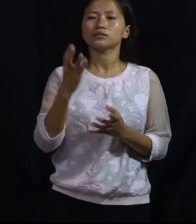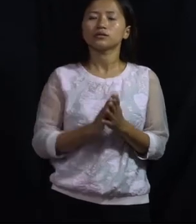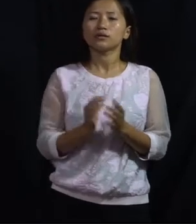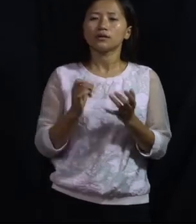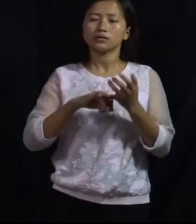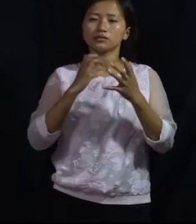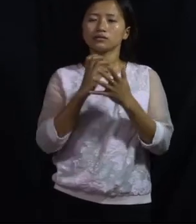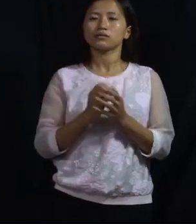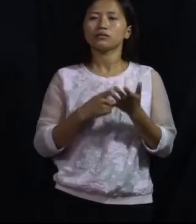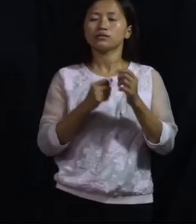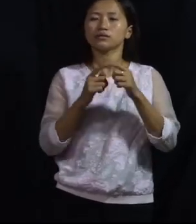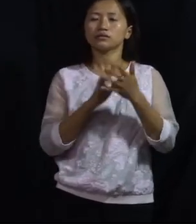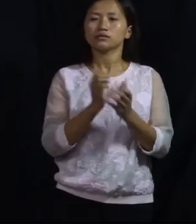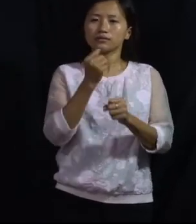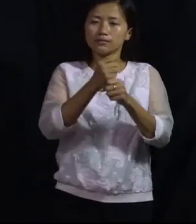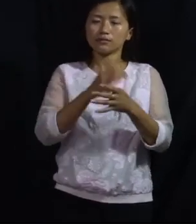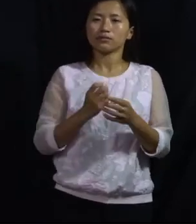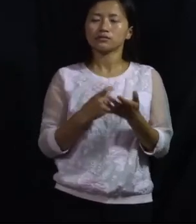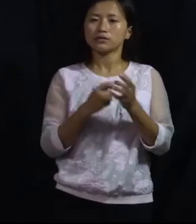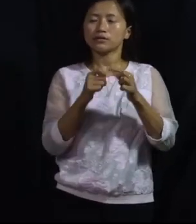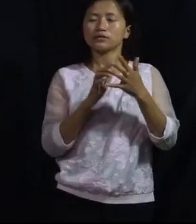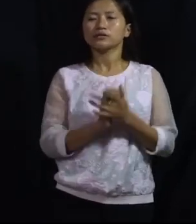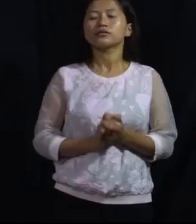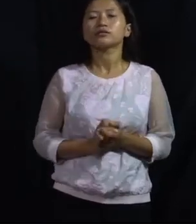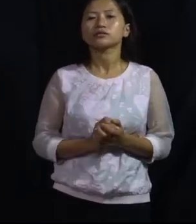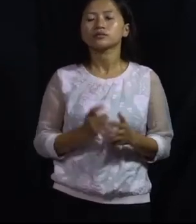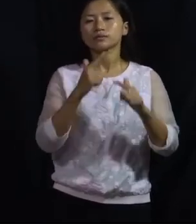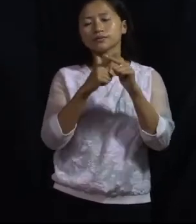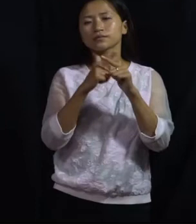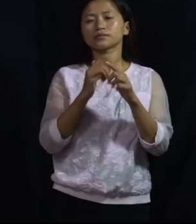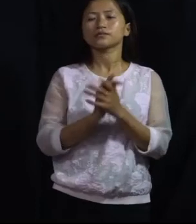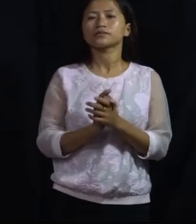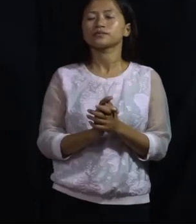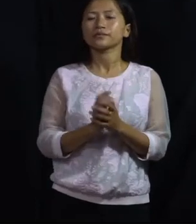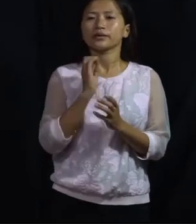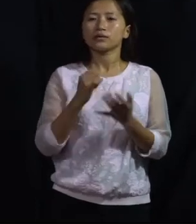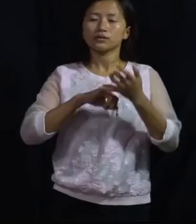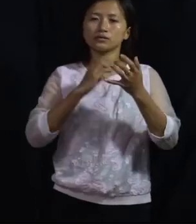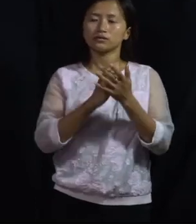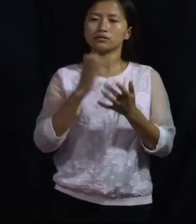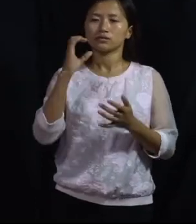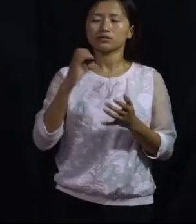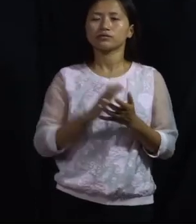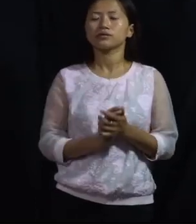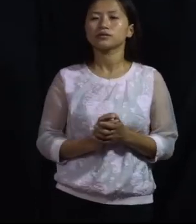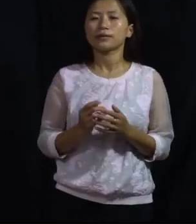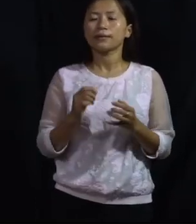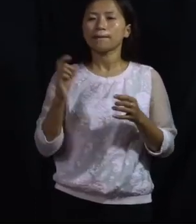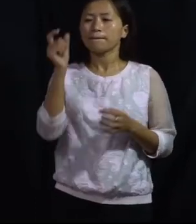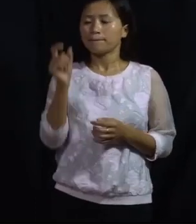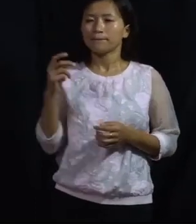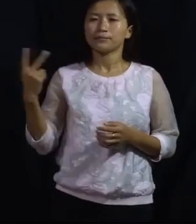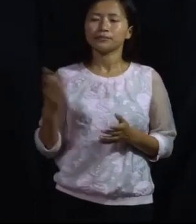sacrificing ratio and gaining ratio. So for X is a sacrificing partner, that is 3